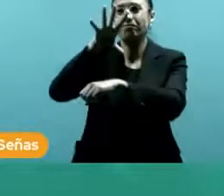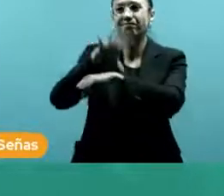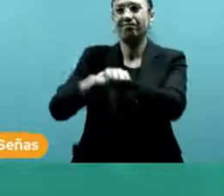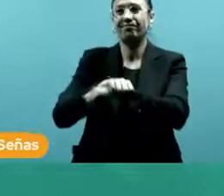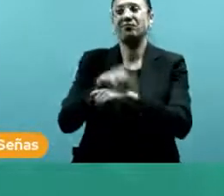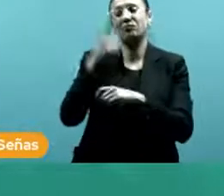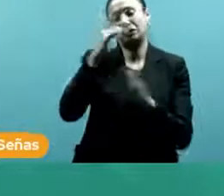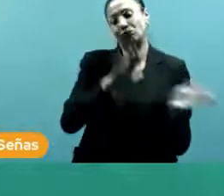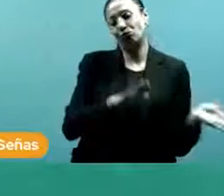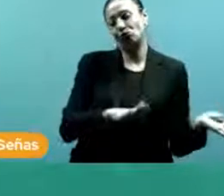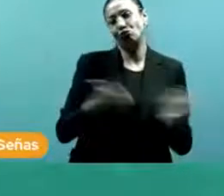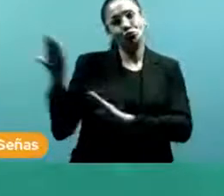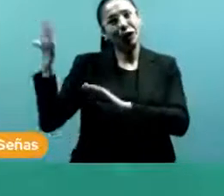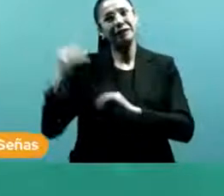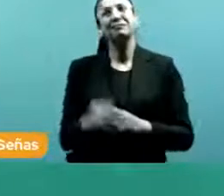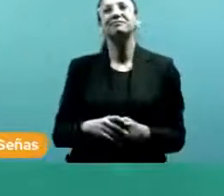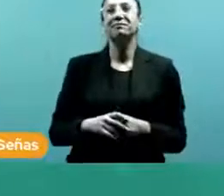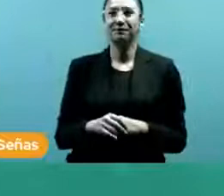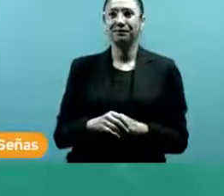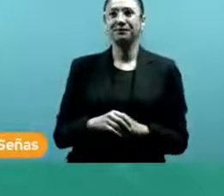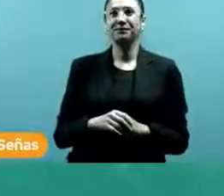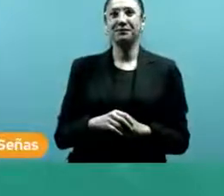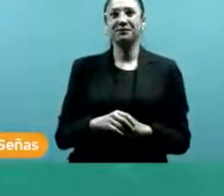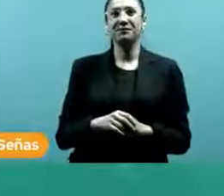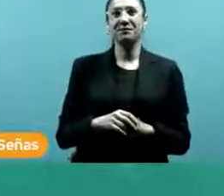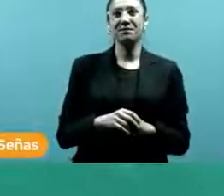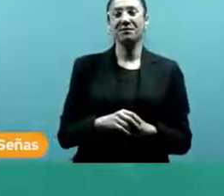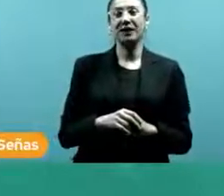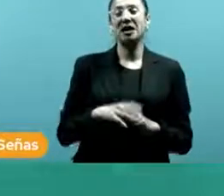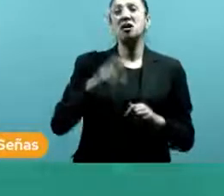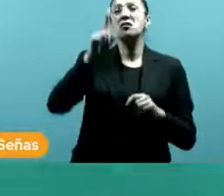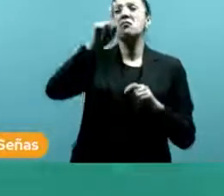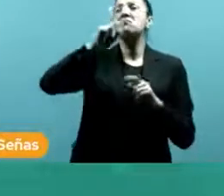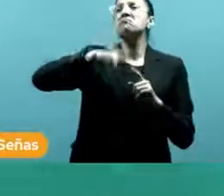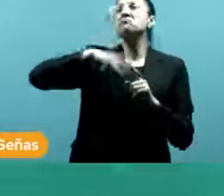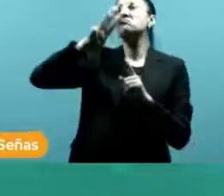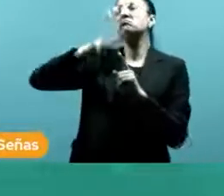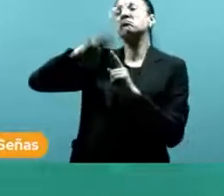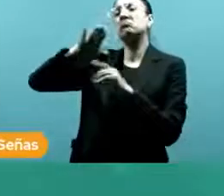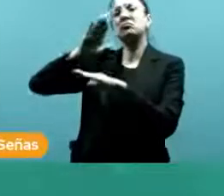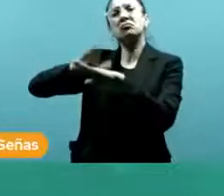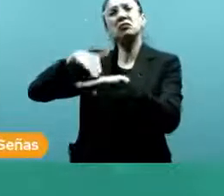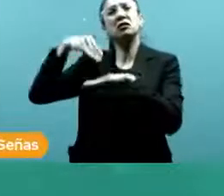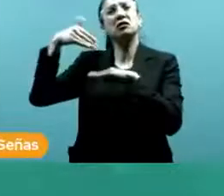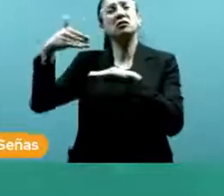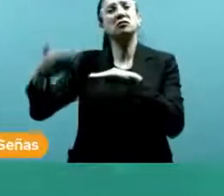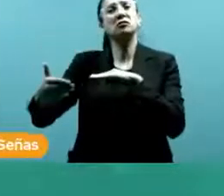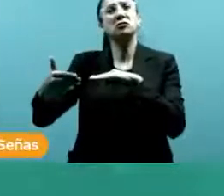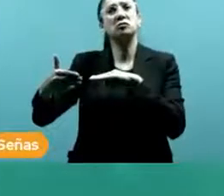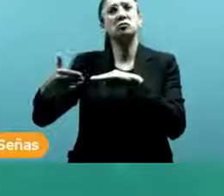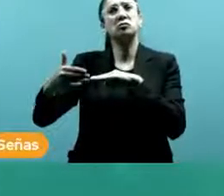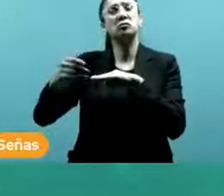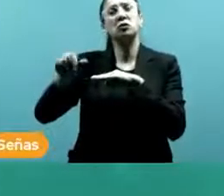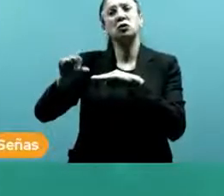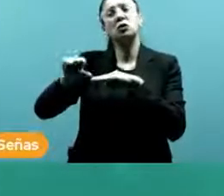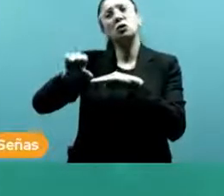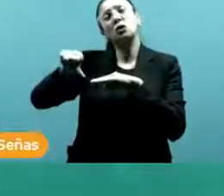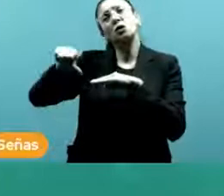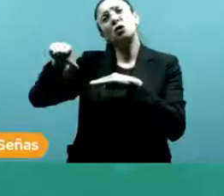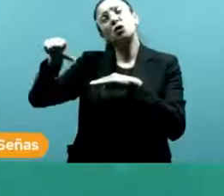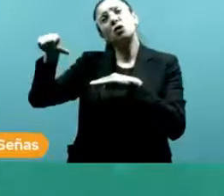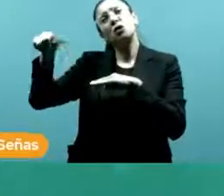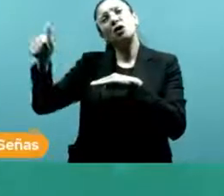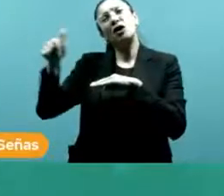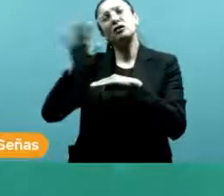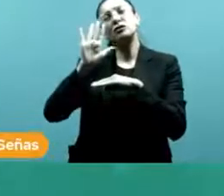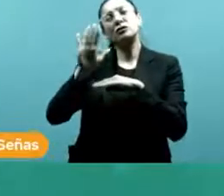people. And a few months later, another source of slave labor was opened because Nazi